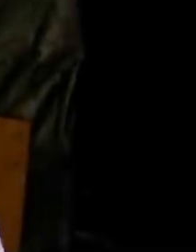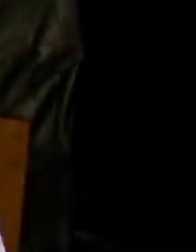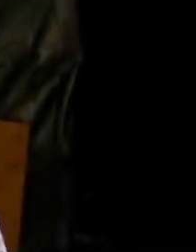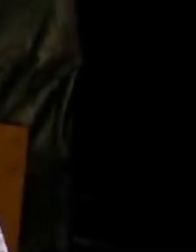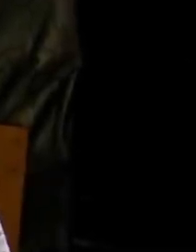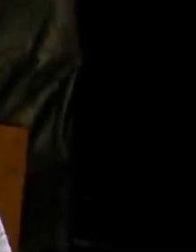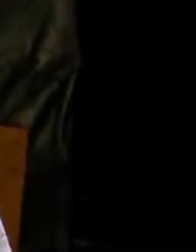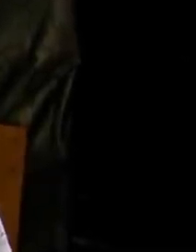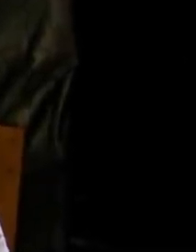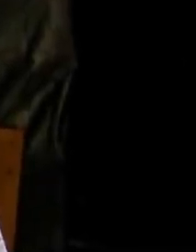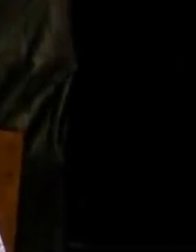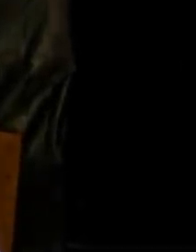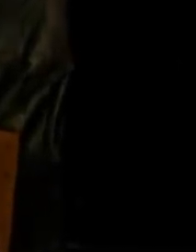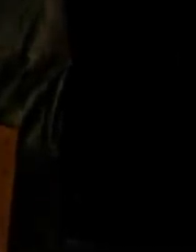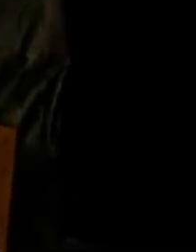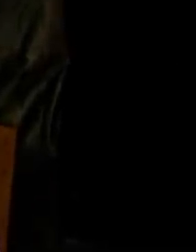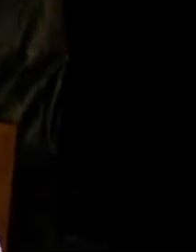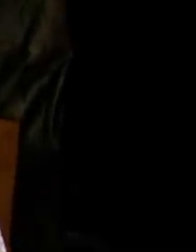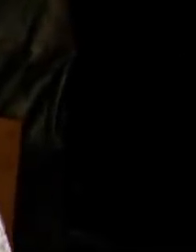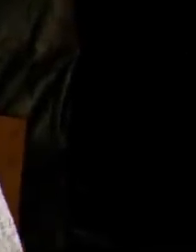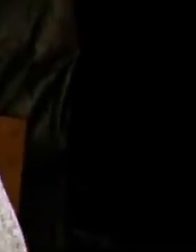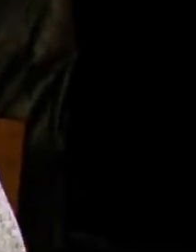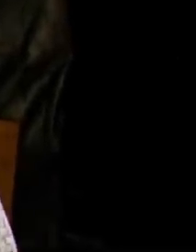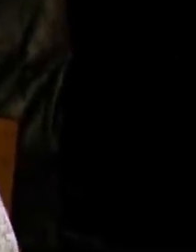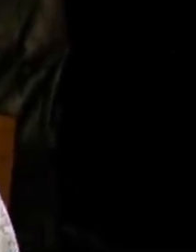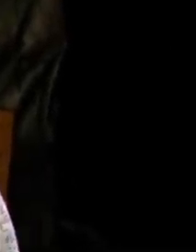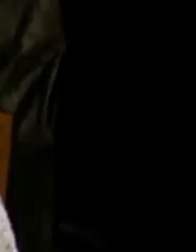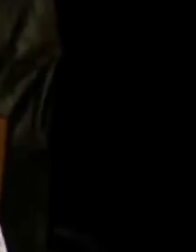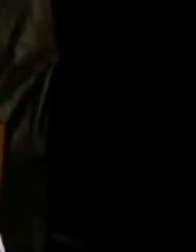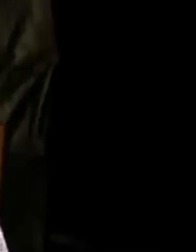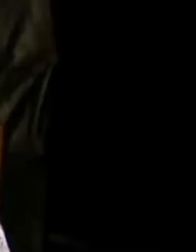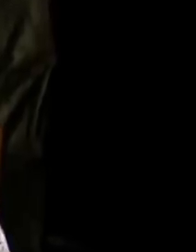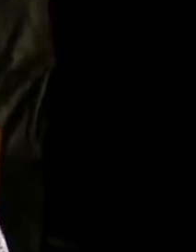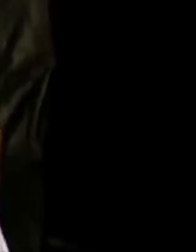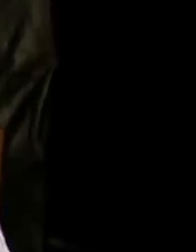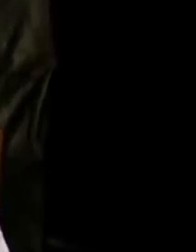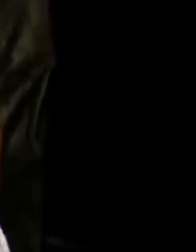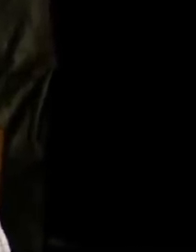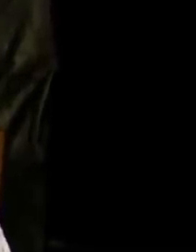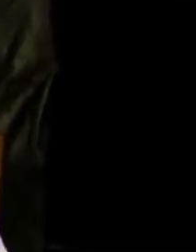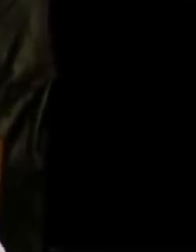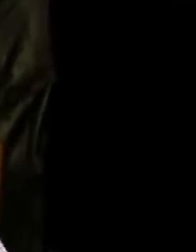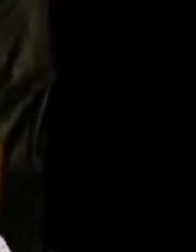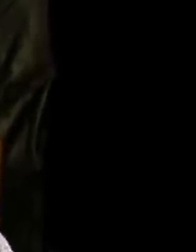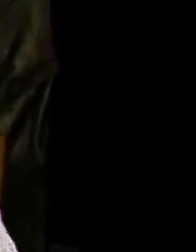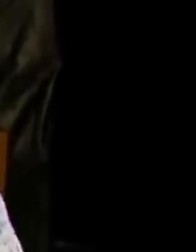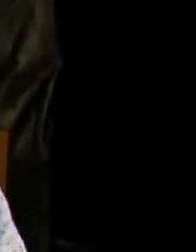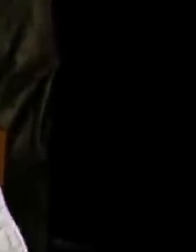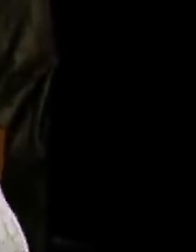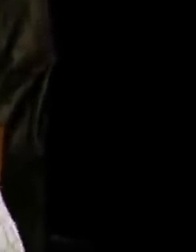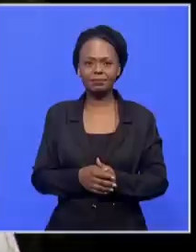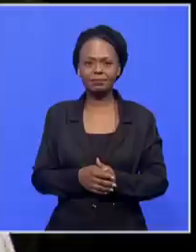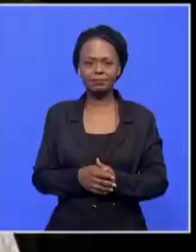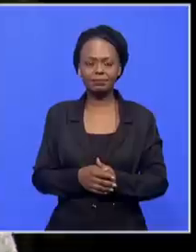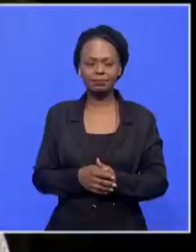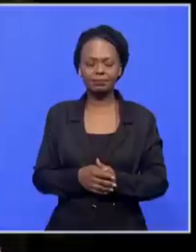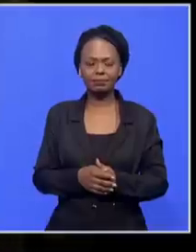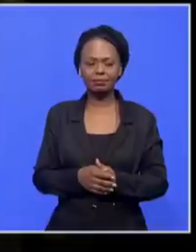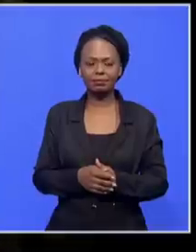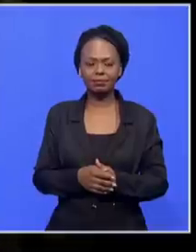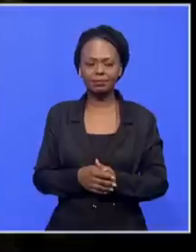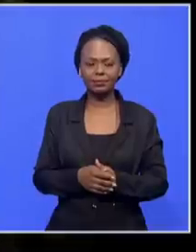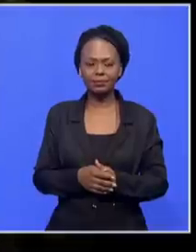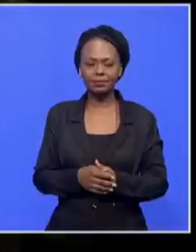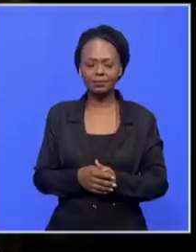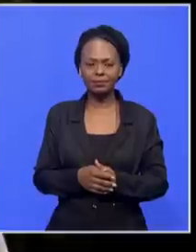Give me what everyone has, and that is the legal to be in a country, to be protected. That's all I'm, human rights, that's all I